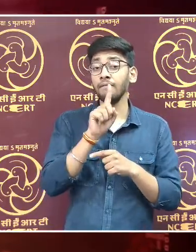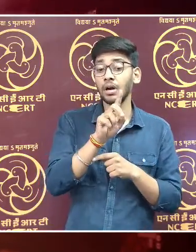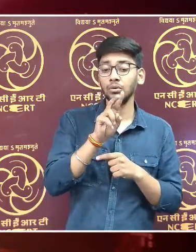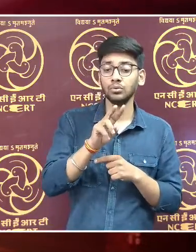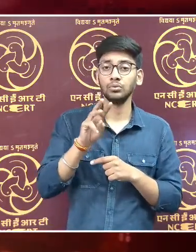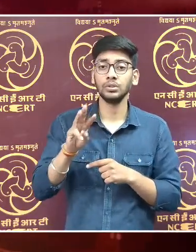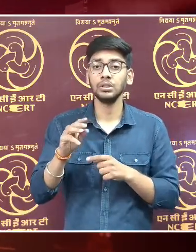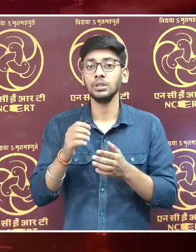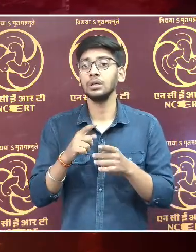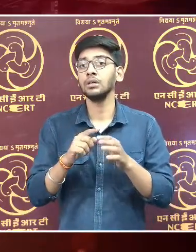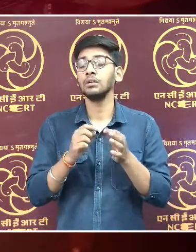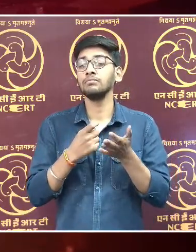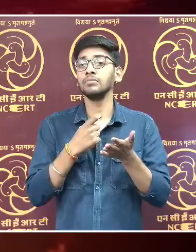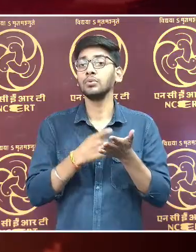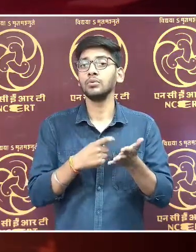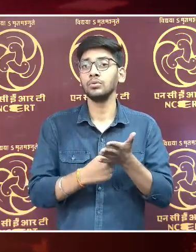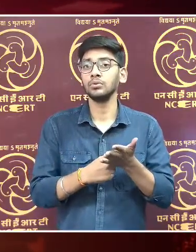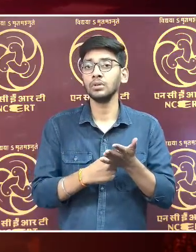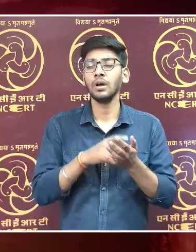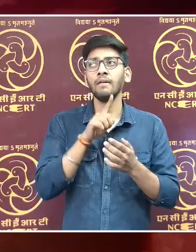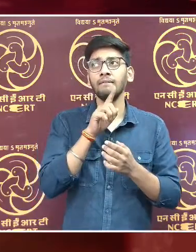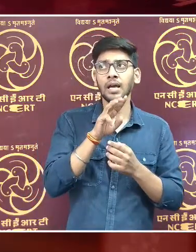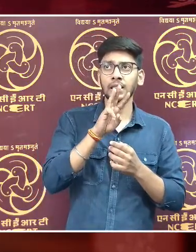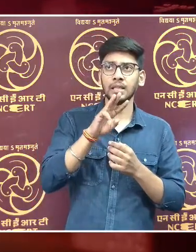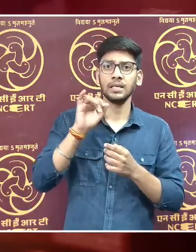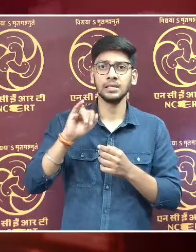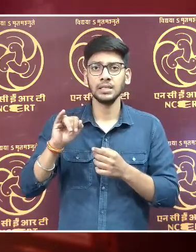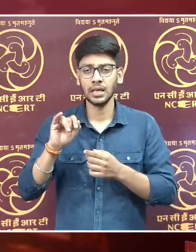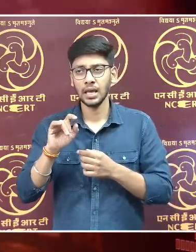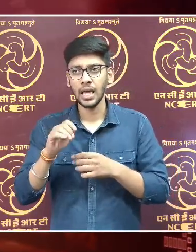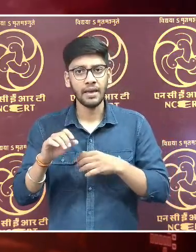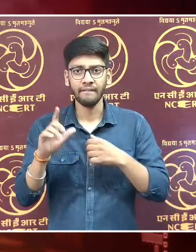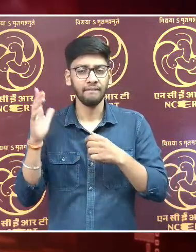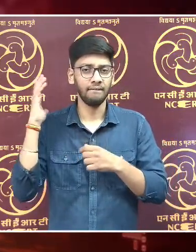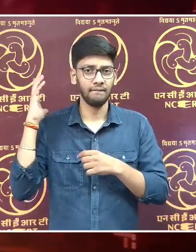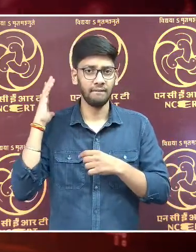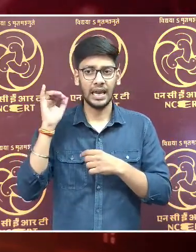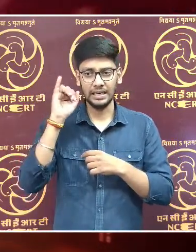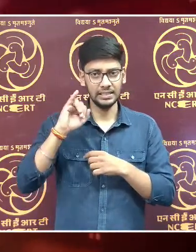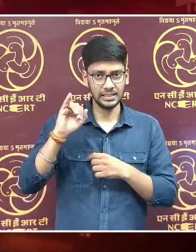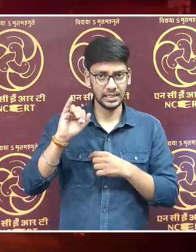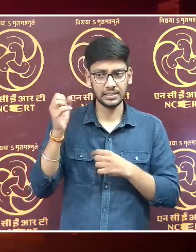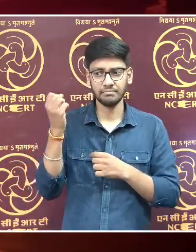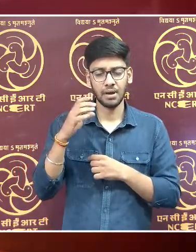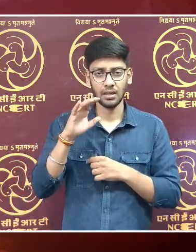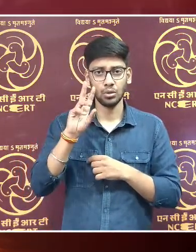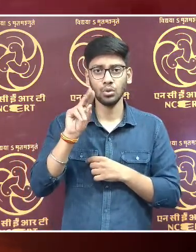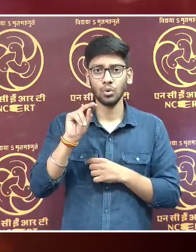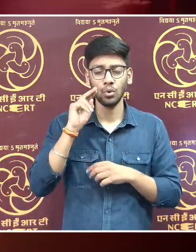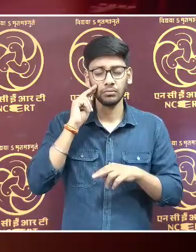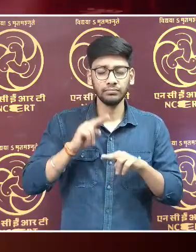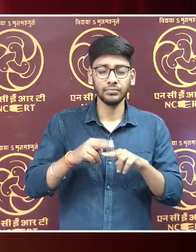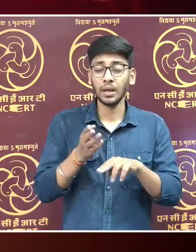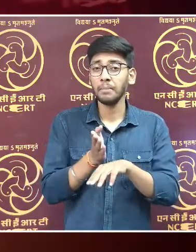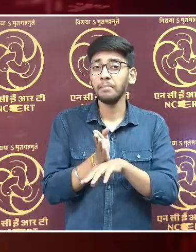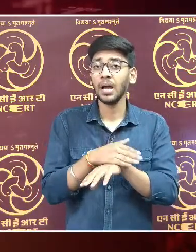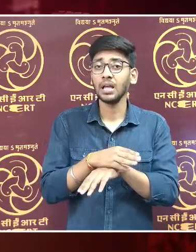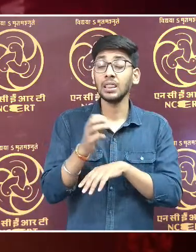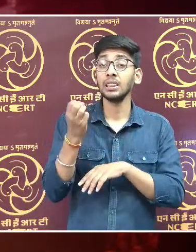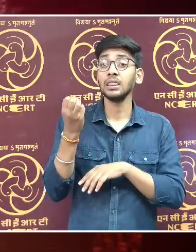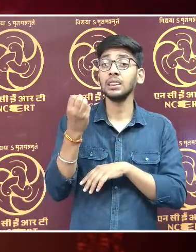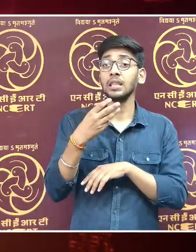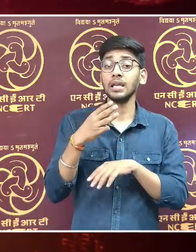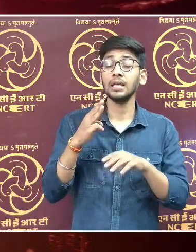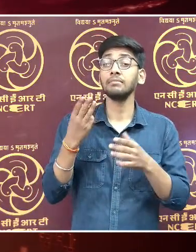rule. Instead of 136, we should not wait till 6 months of age for them to be fitted with the any aids and appliances. By 3 months, we should be able